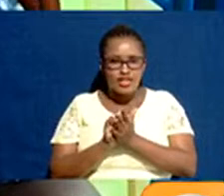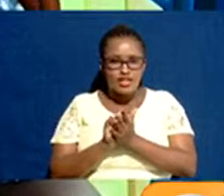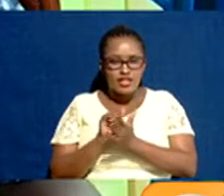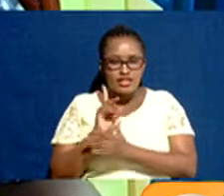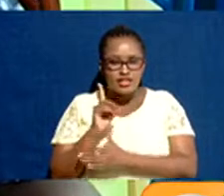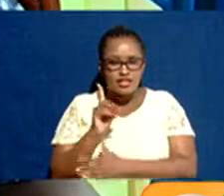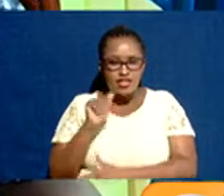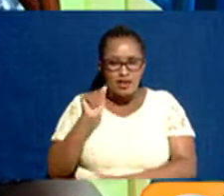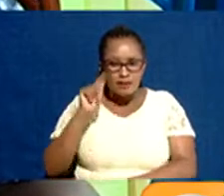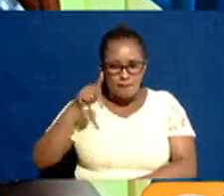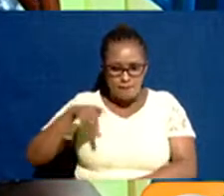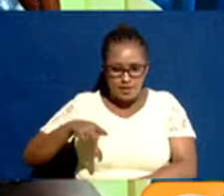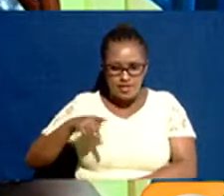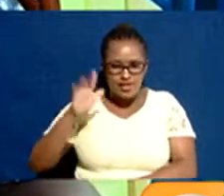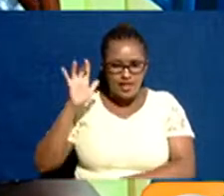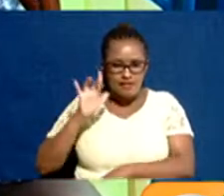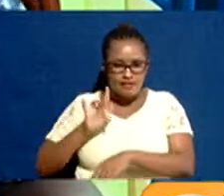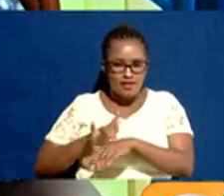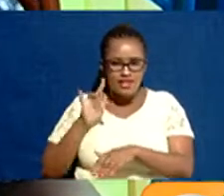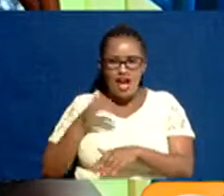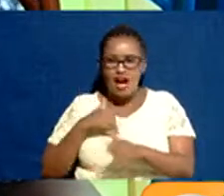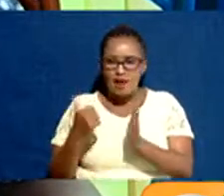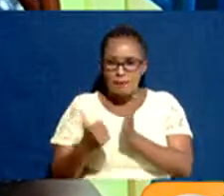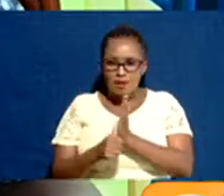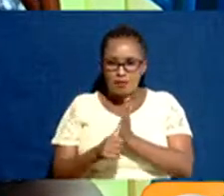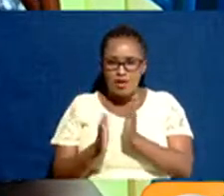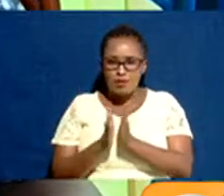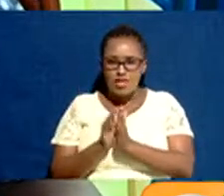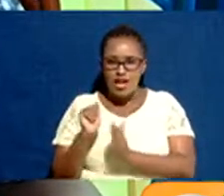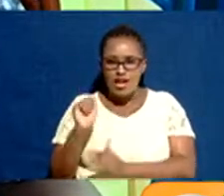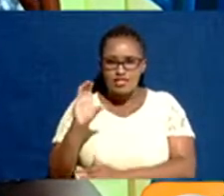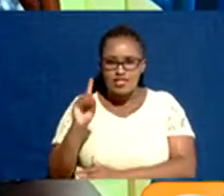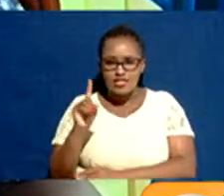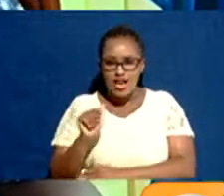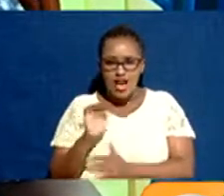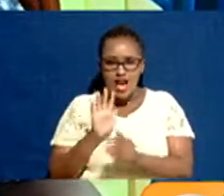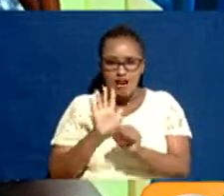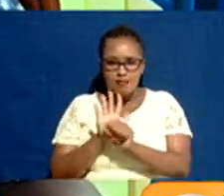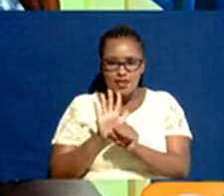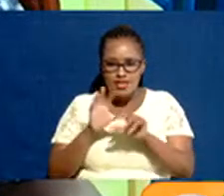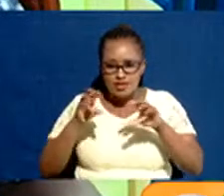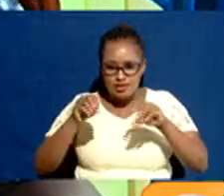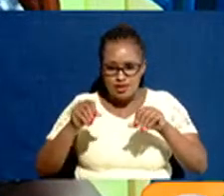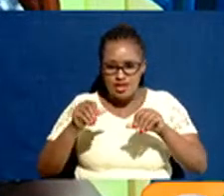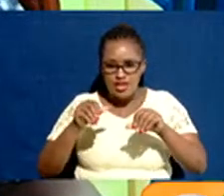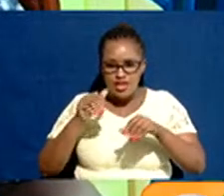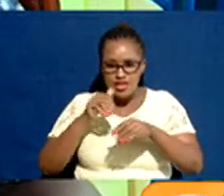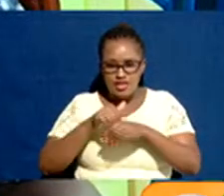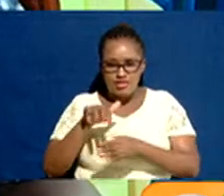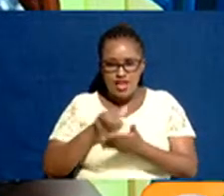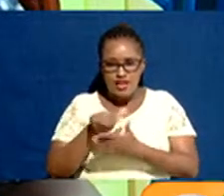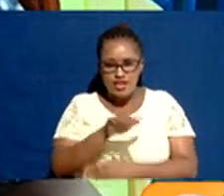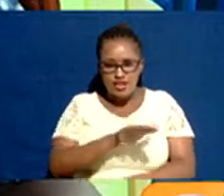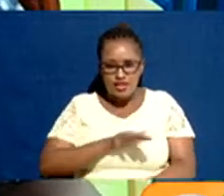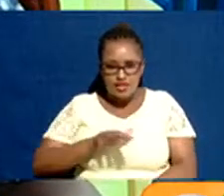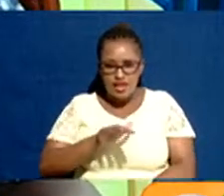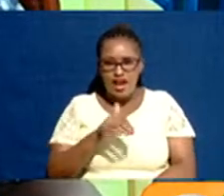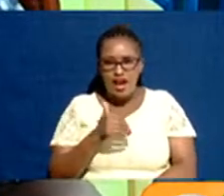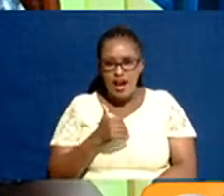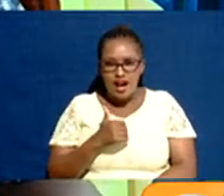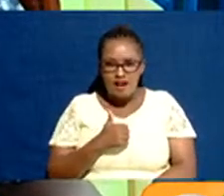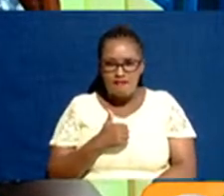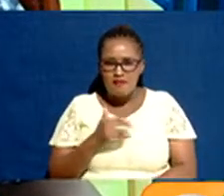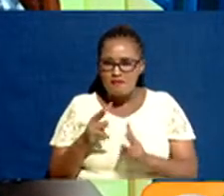DAP causes us has a problem with acidity, and most of the soils in the breadbasket areas are